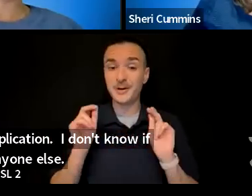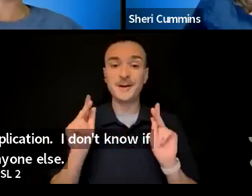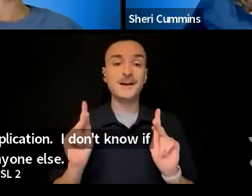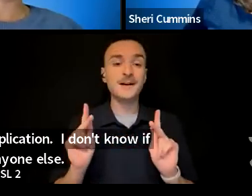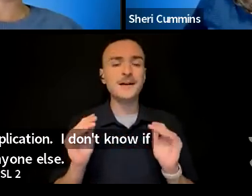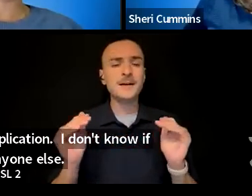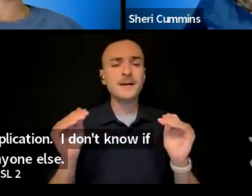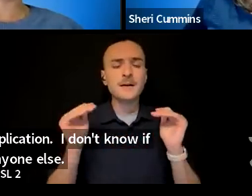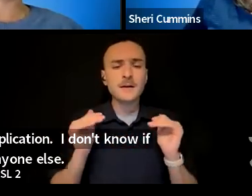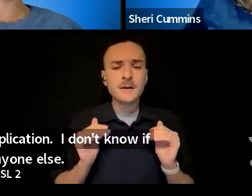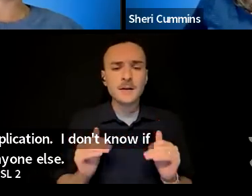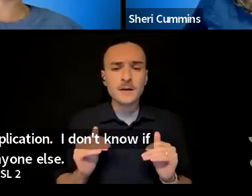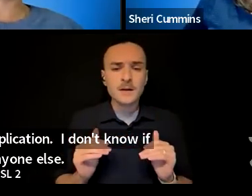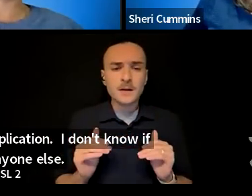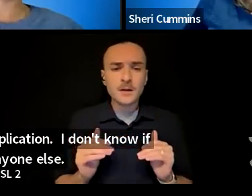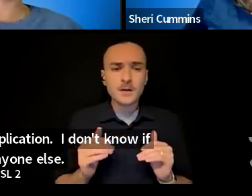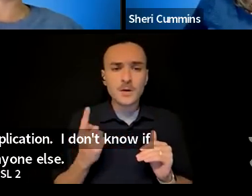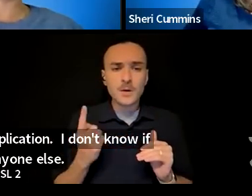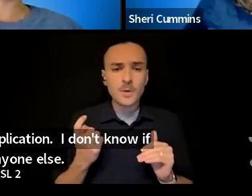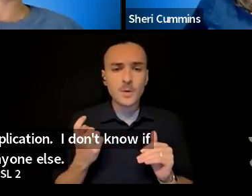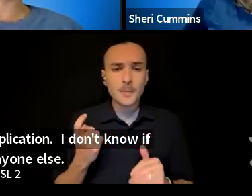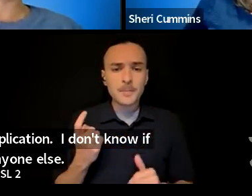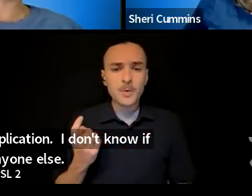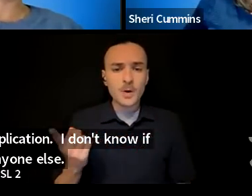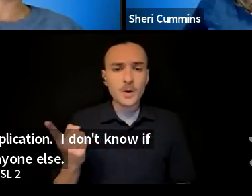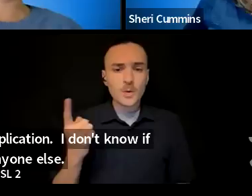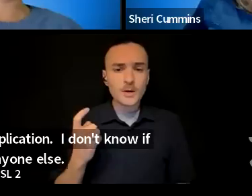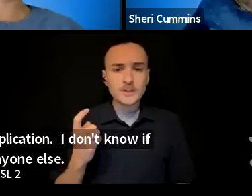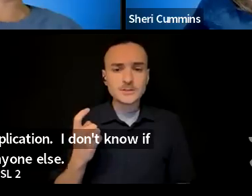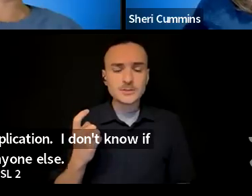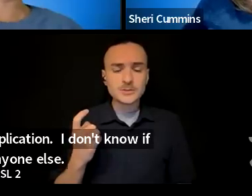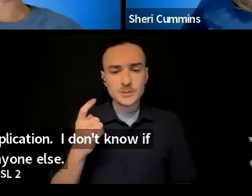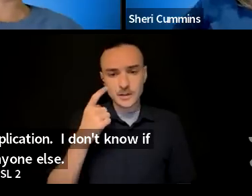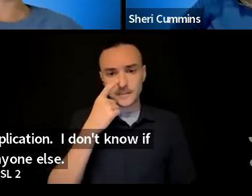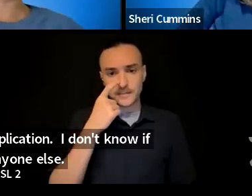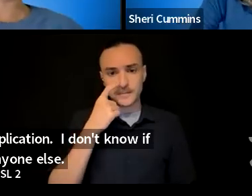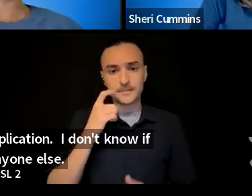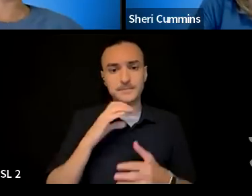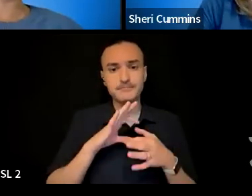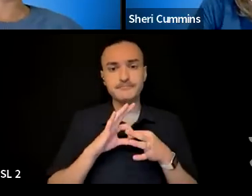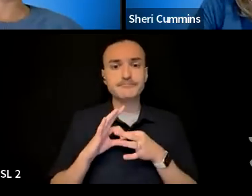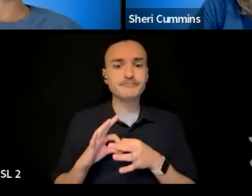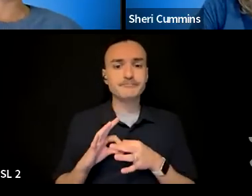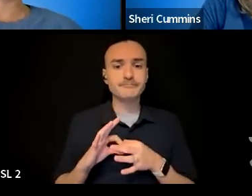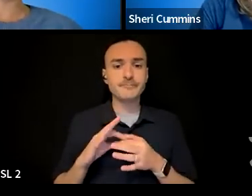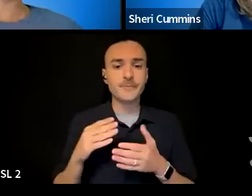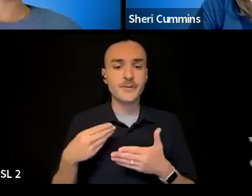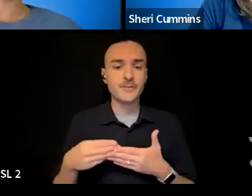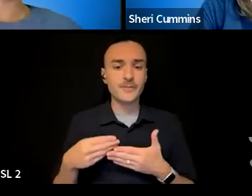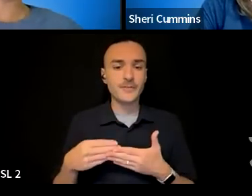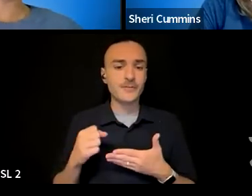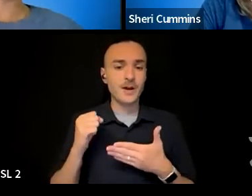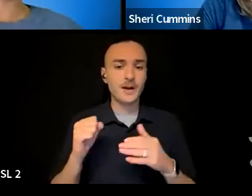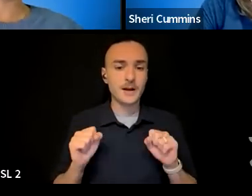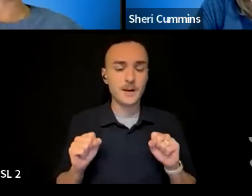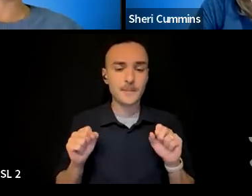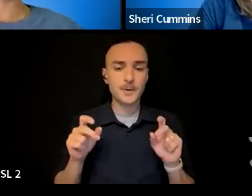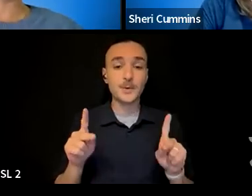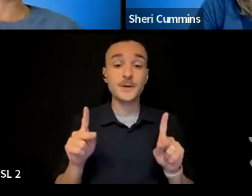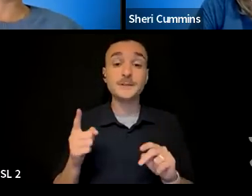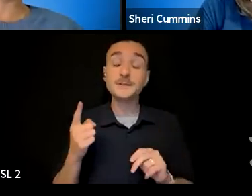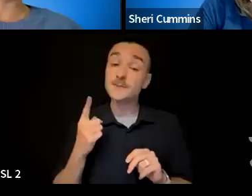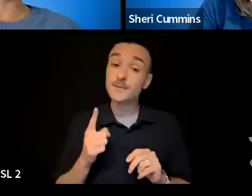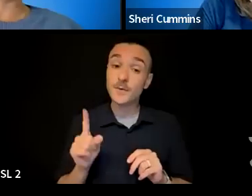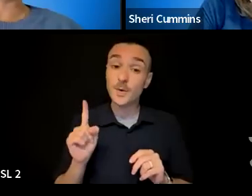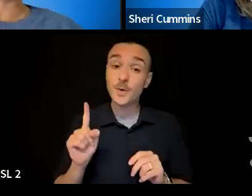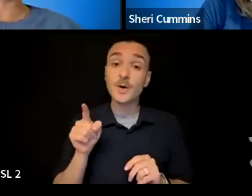take one more question here related to the funding opportunities. And this is for Michelle